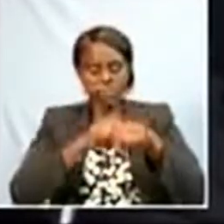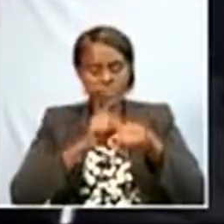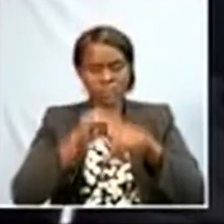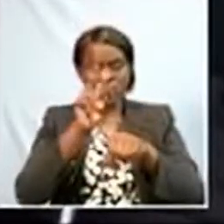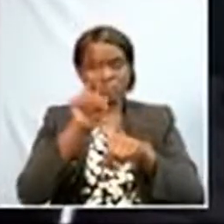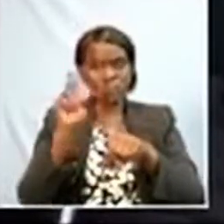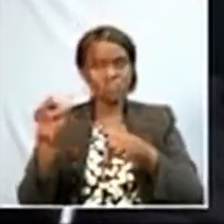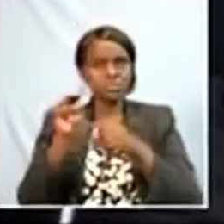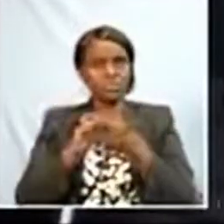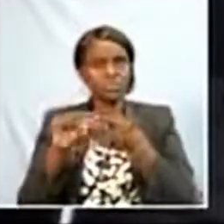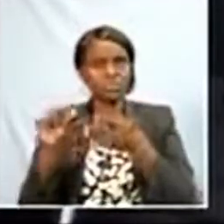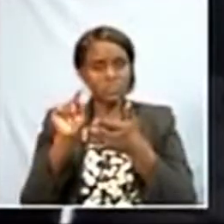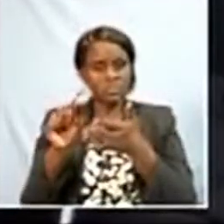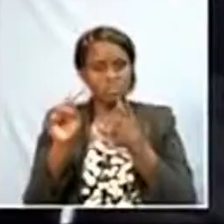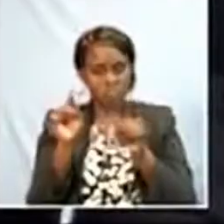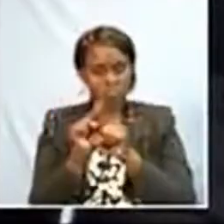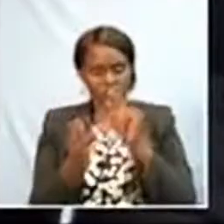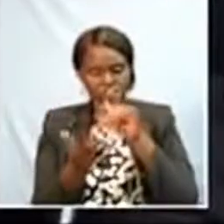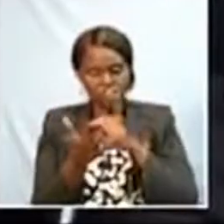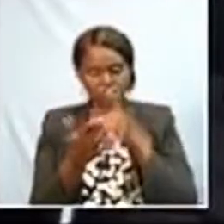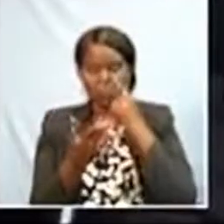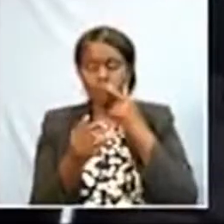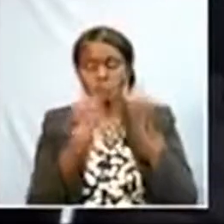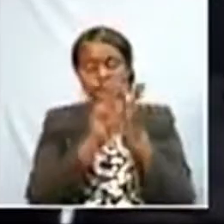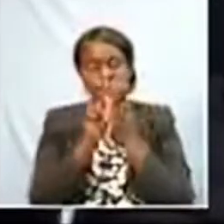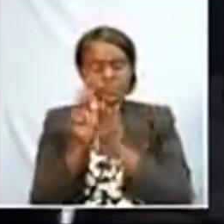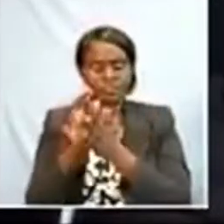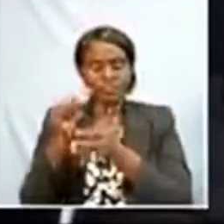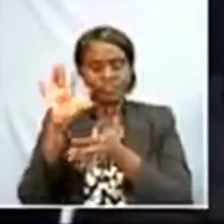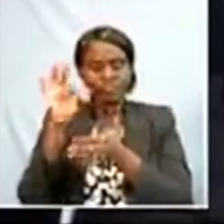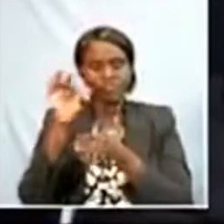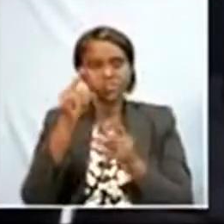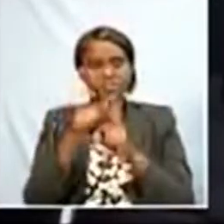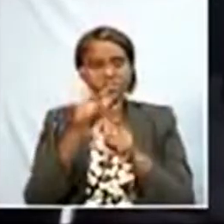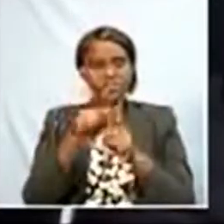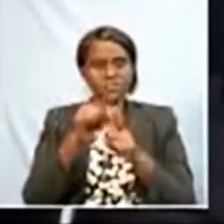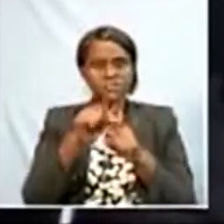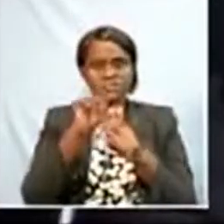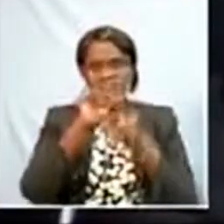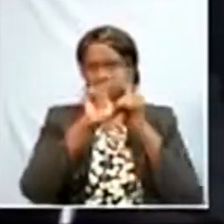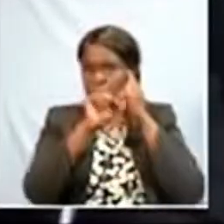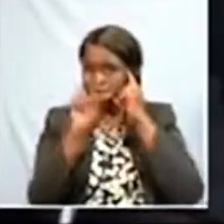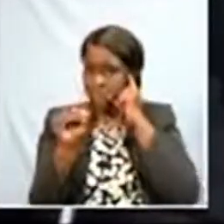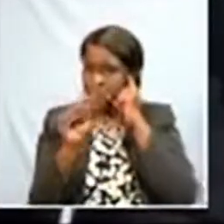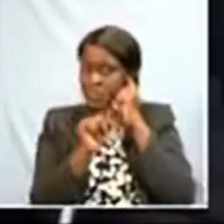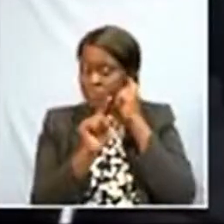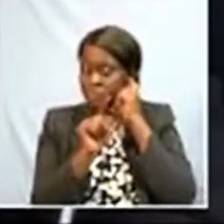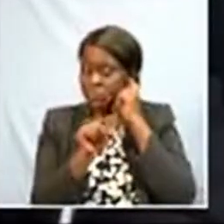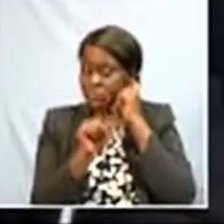22 weeks and signed on 19th December 2022.